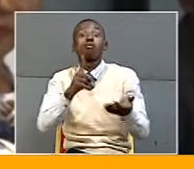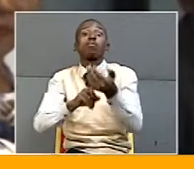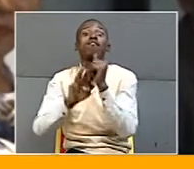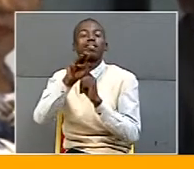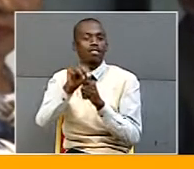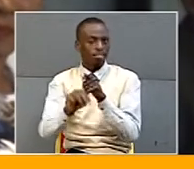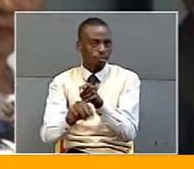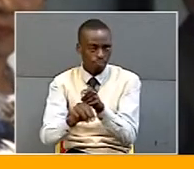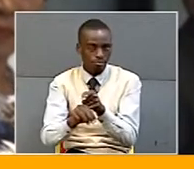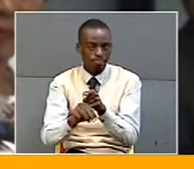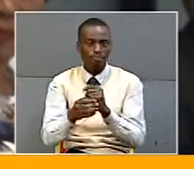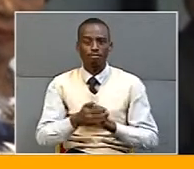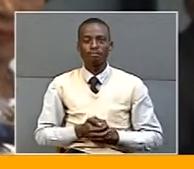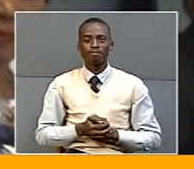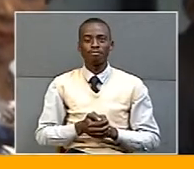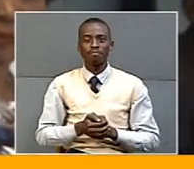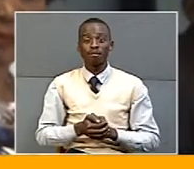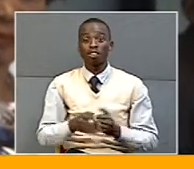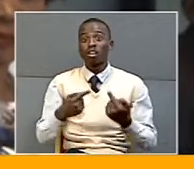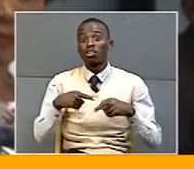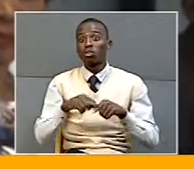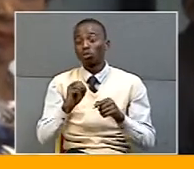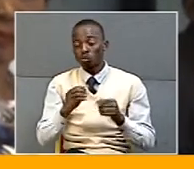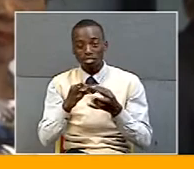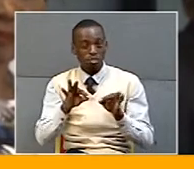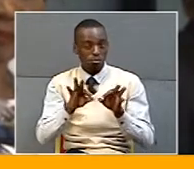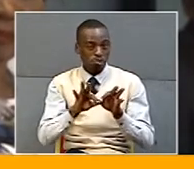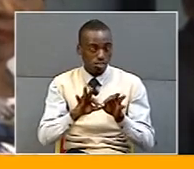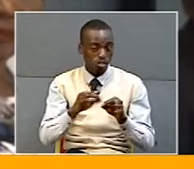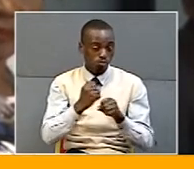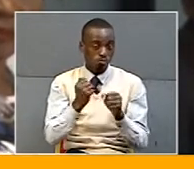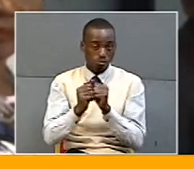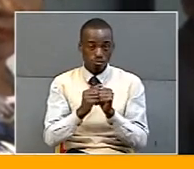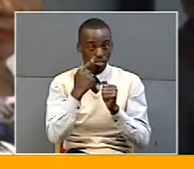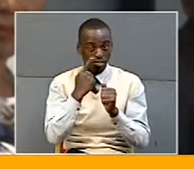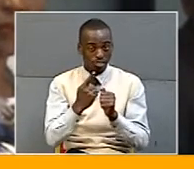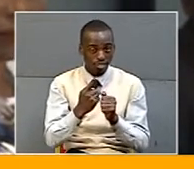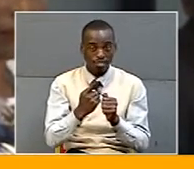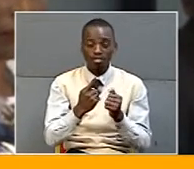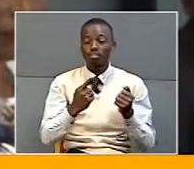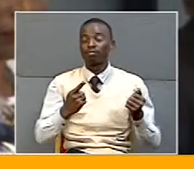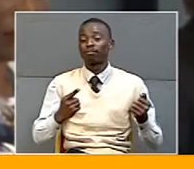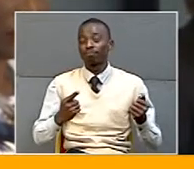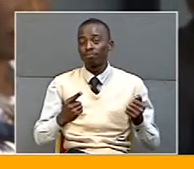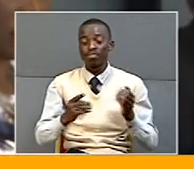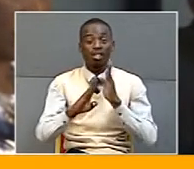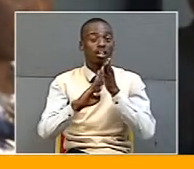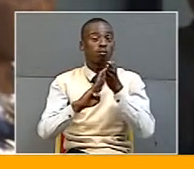very good yield out of it than to get free low quality inputs and see their crops